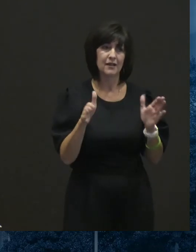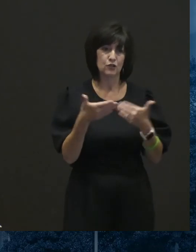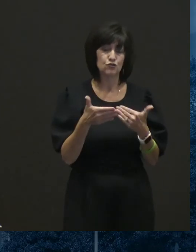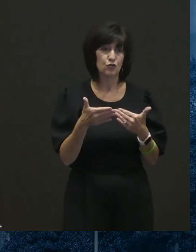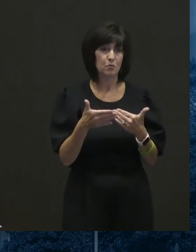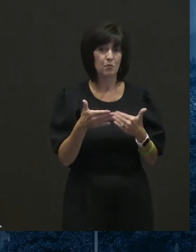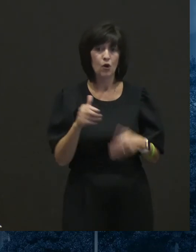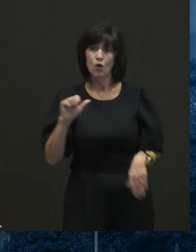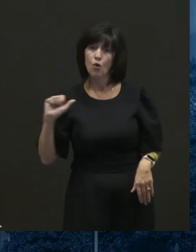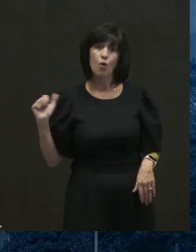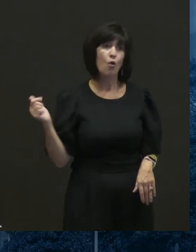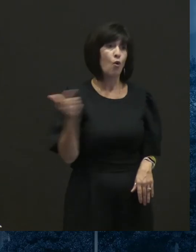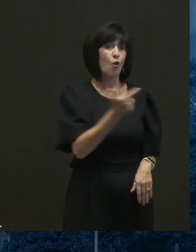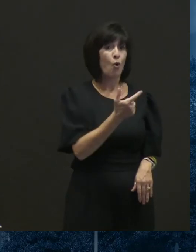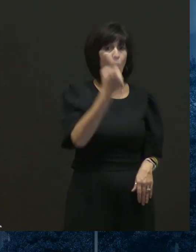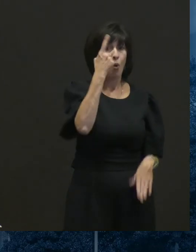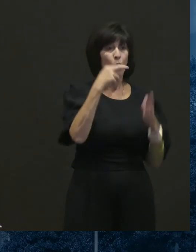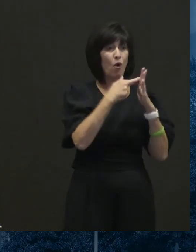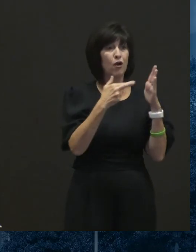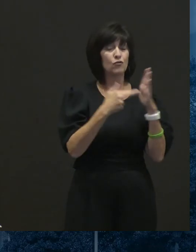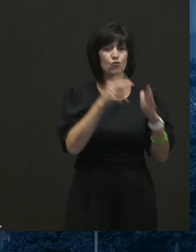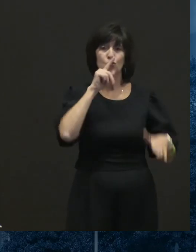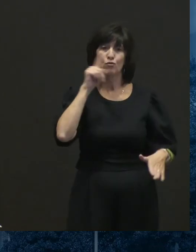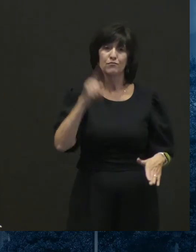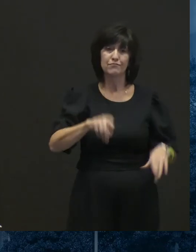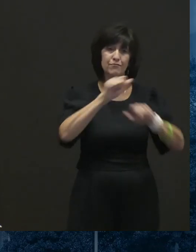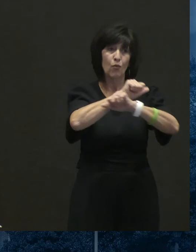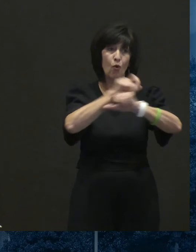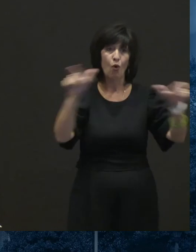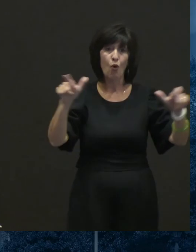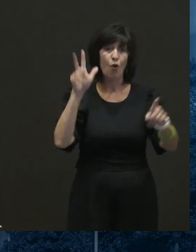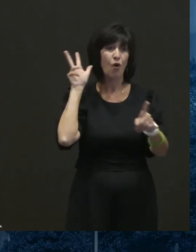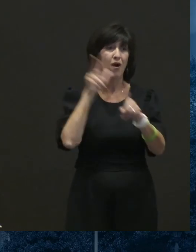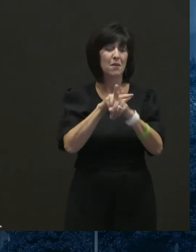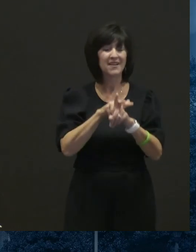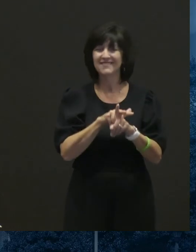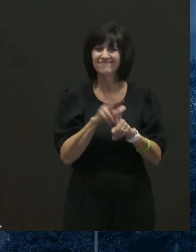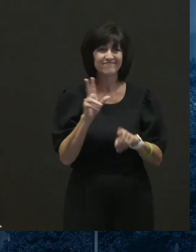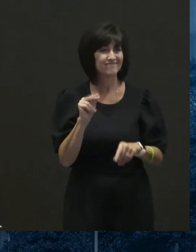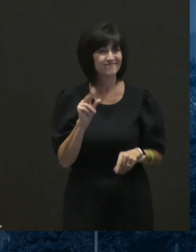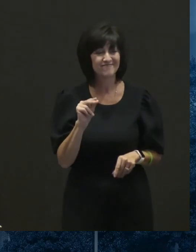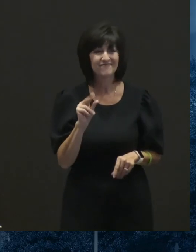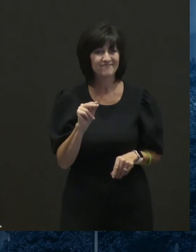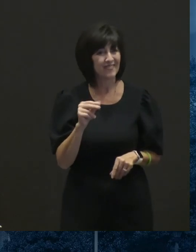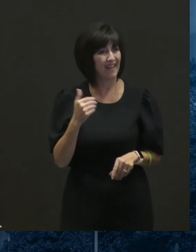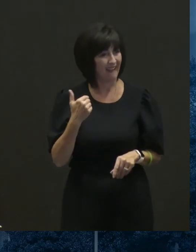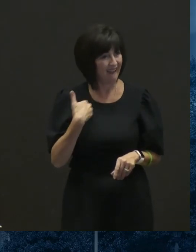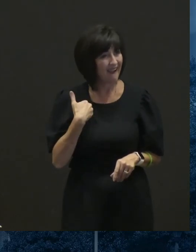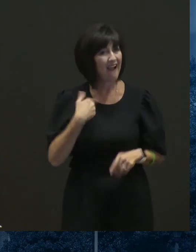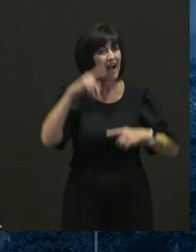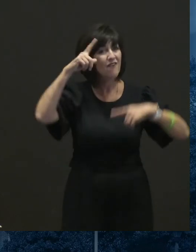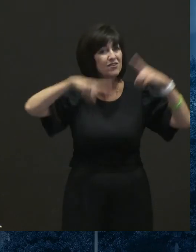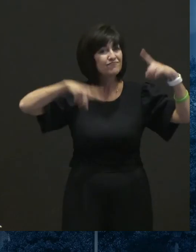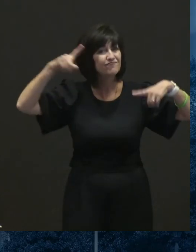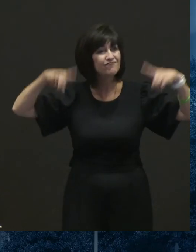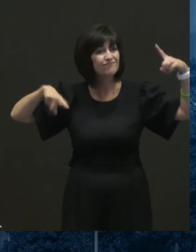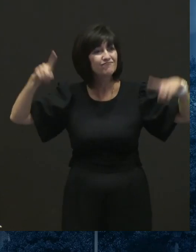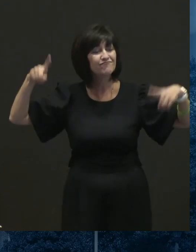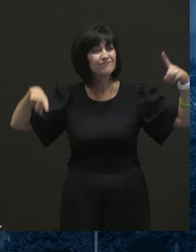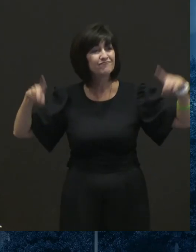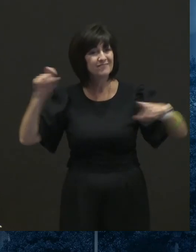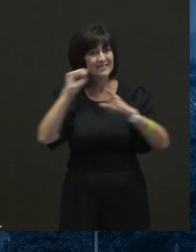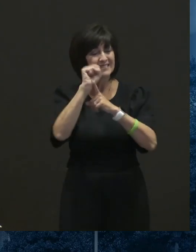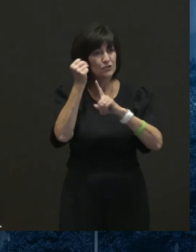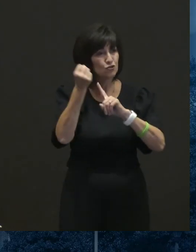one-size-fits-all. So for every decision, every situation, whether it's a parent or other family member or